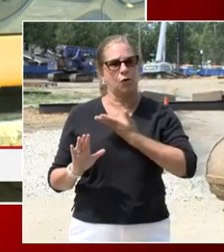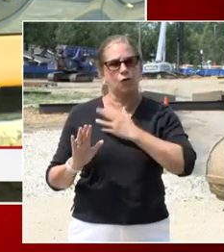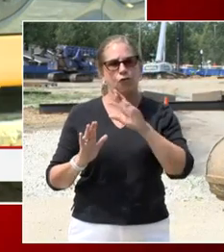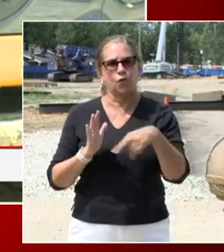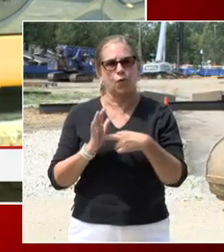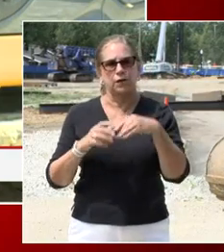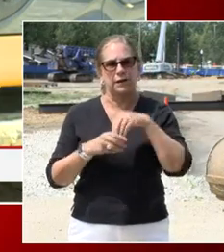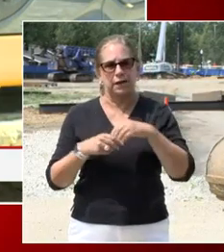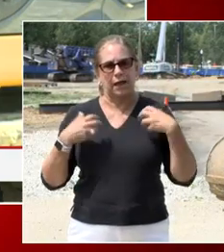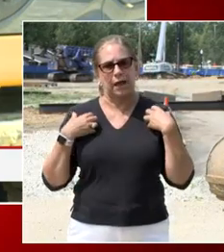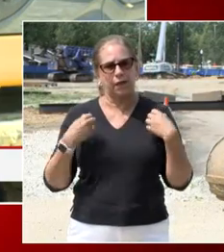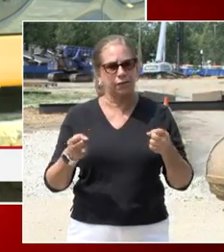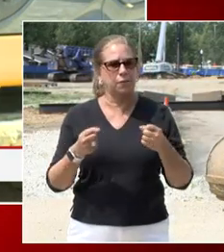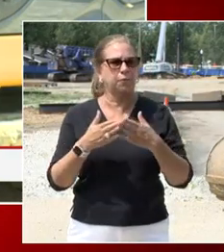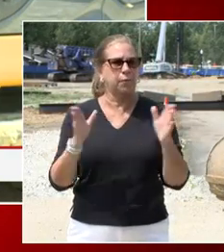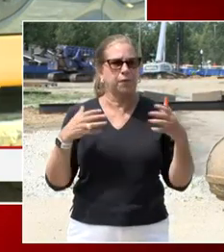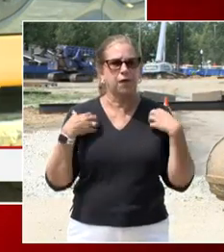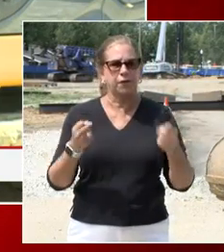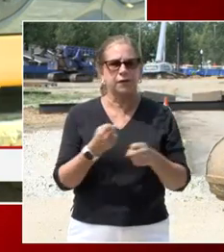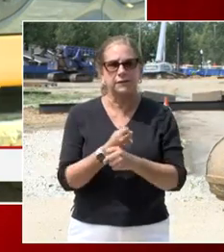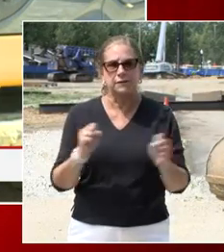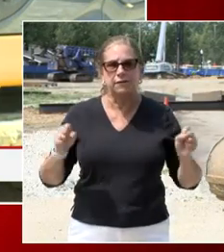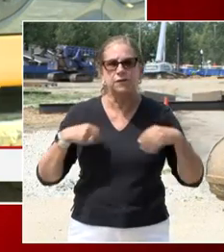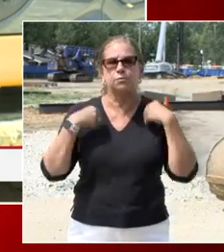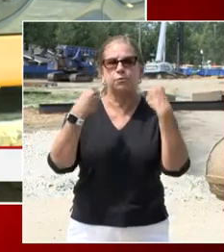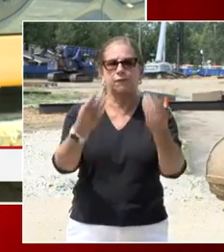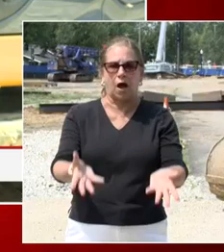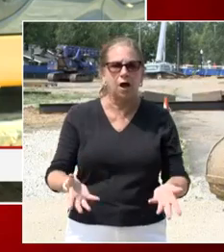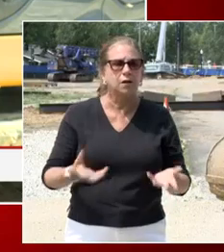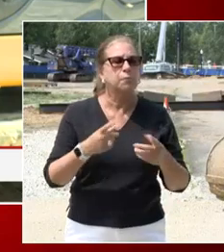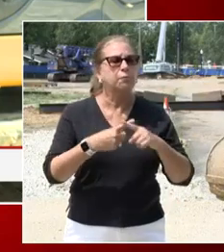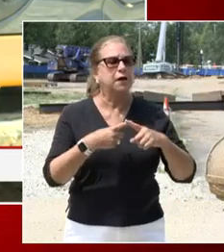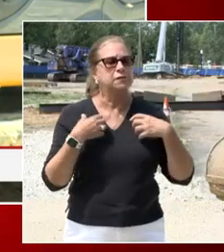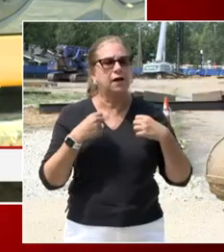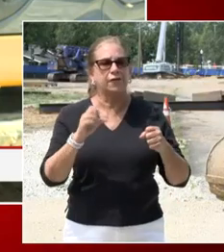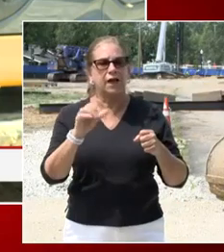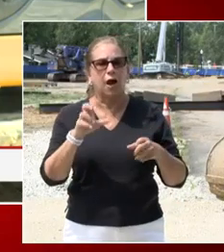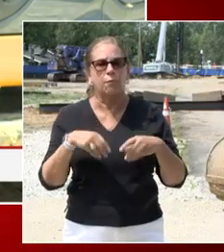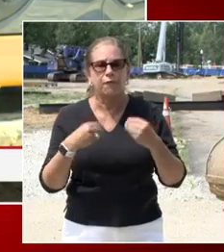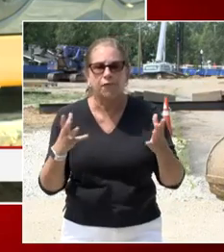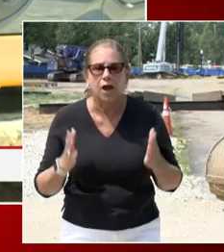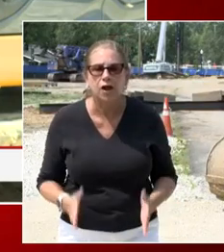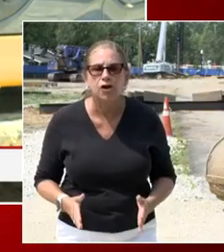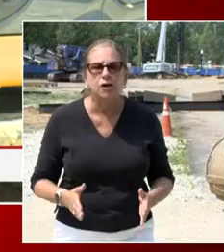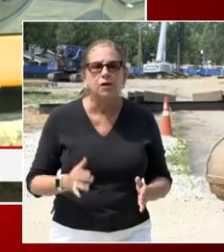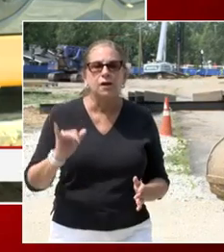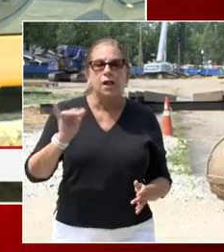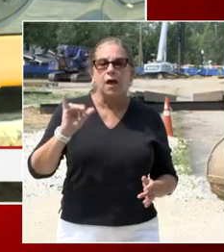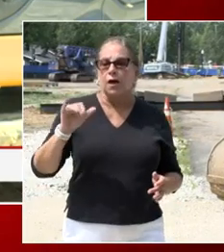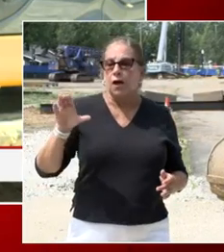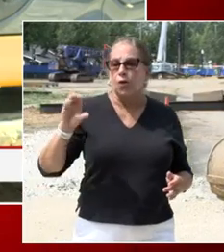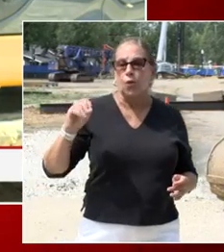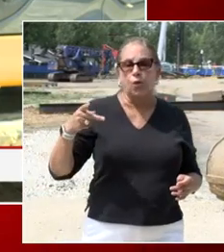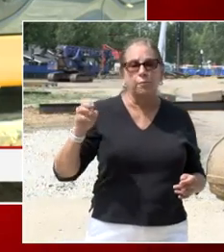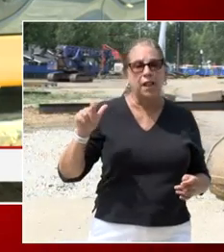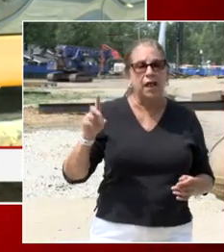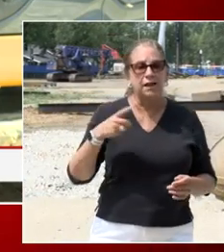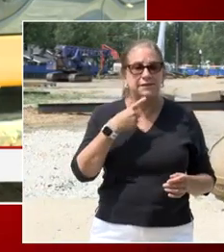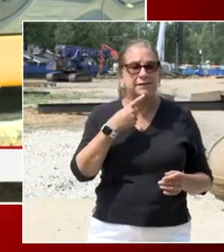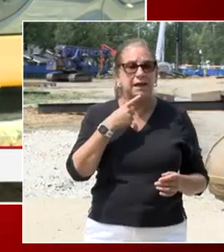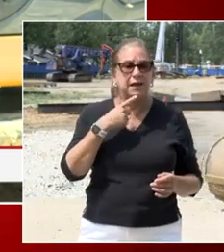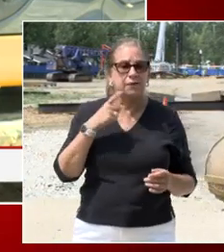health providers especially, because like Mr. Copeland said, Whitman-Walker has